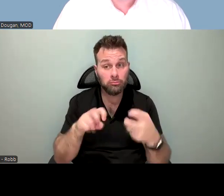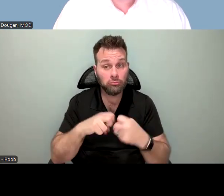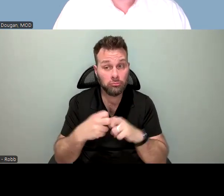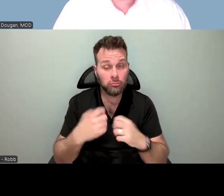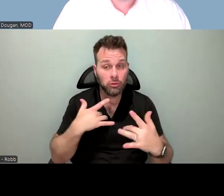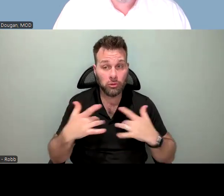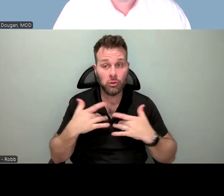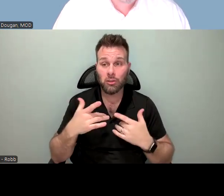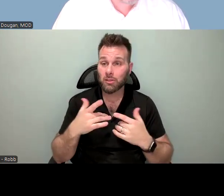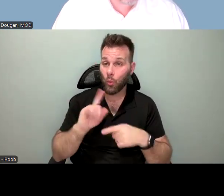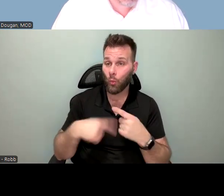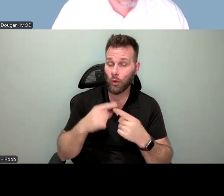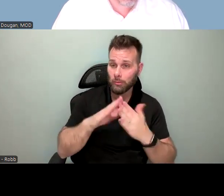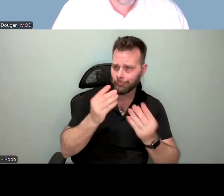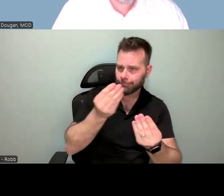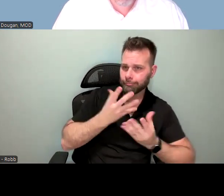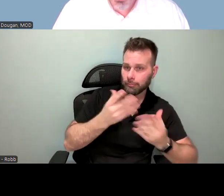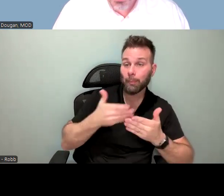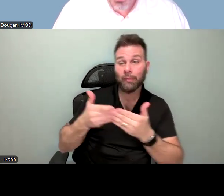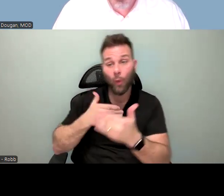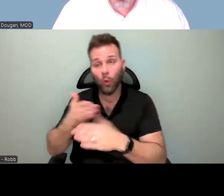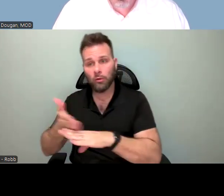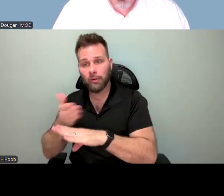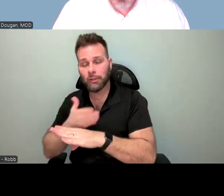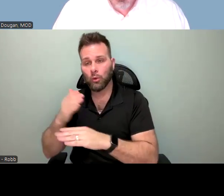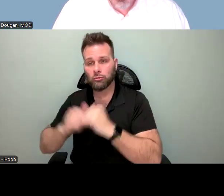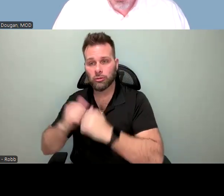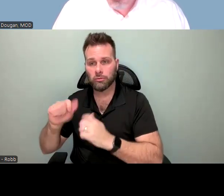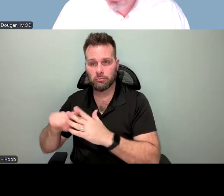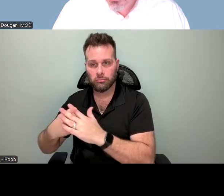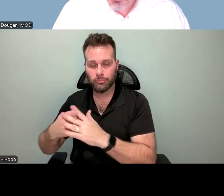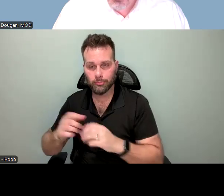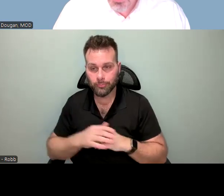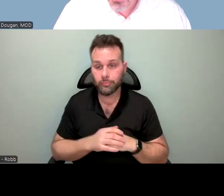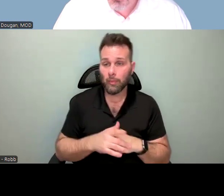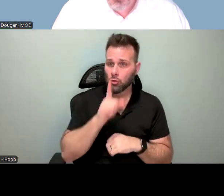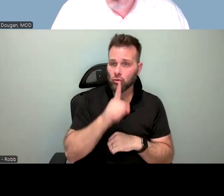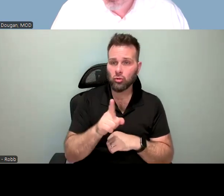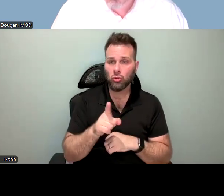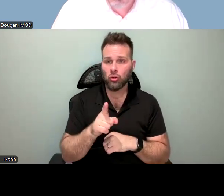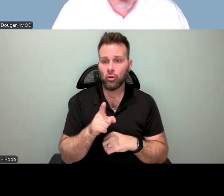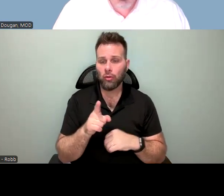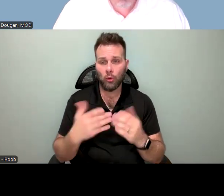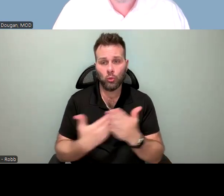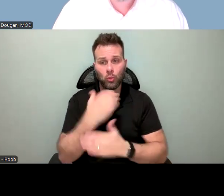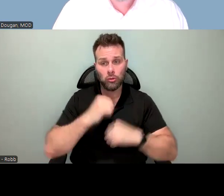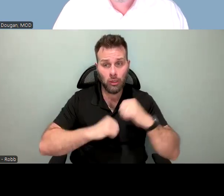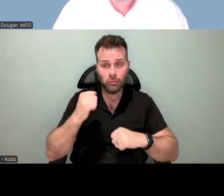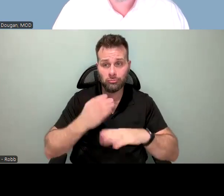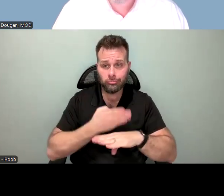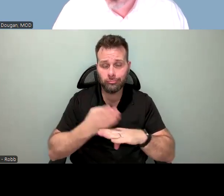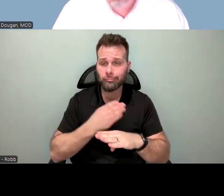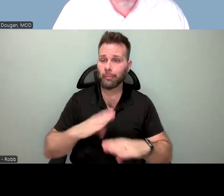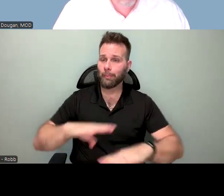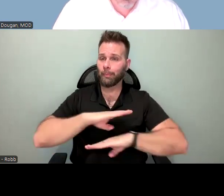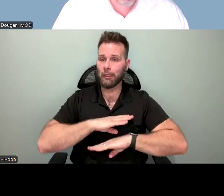community before the construction starts or the renovation starts. And they can ensure that renovations and new construction meets all applicable codes.